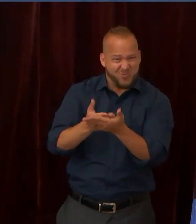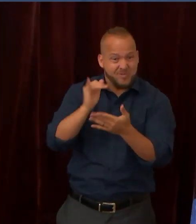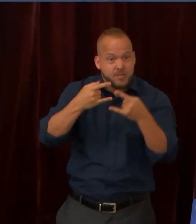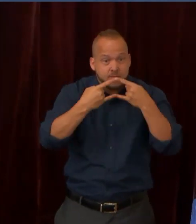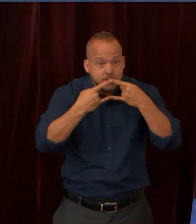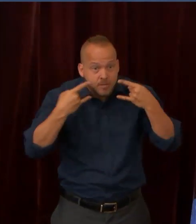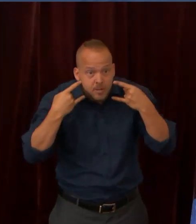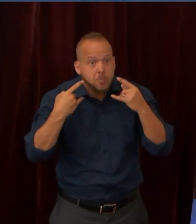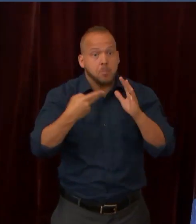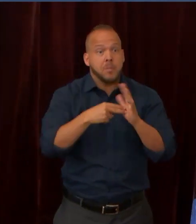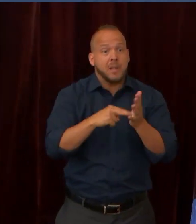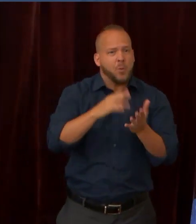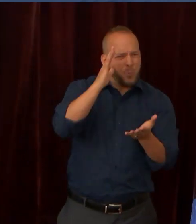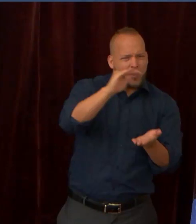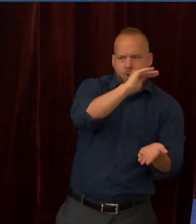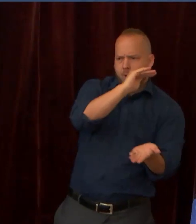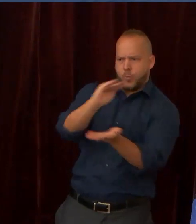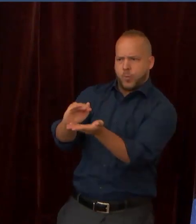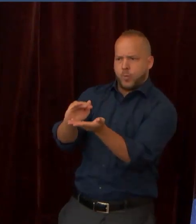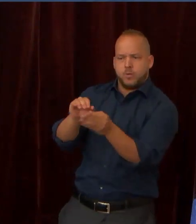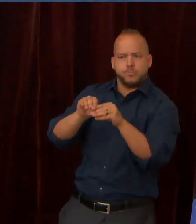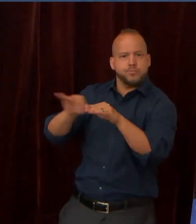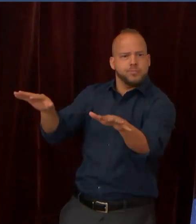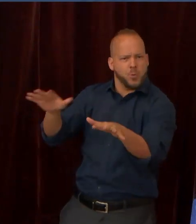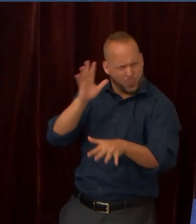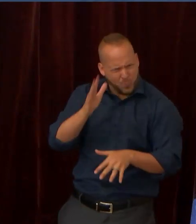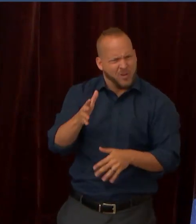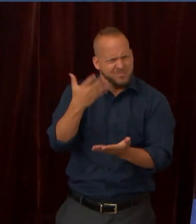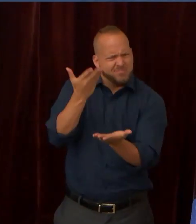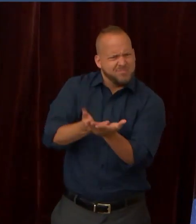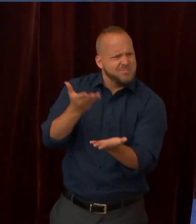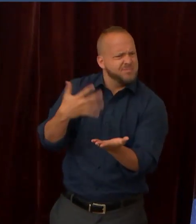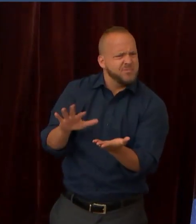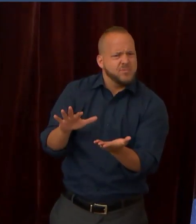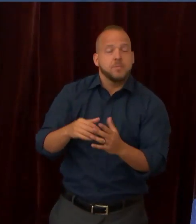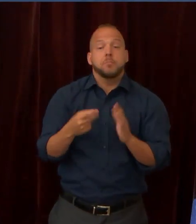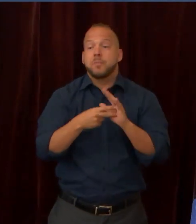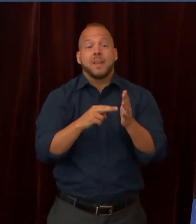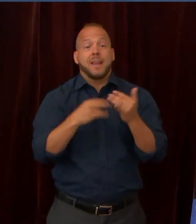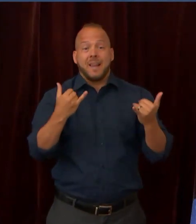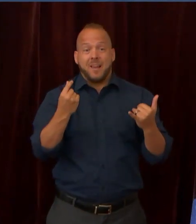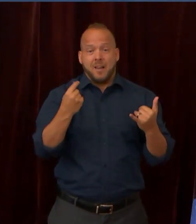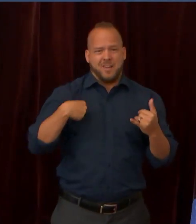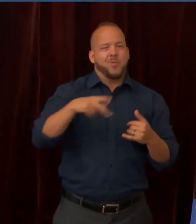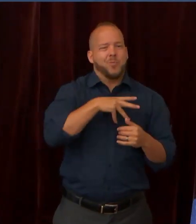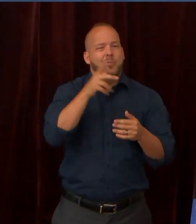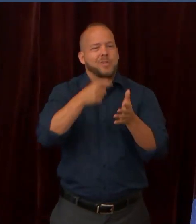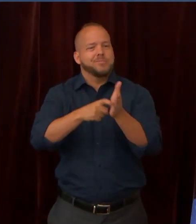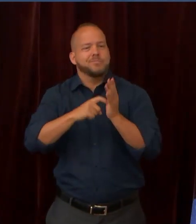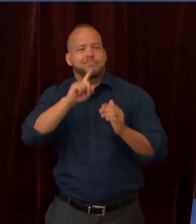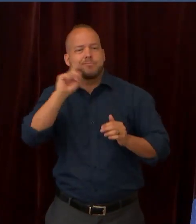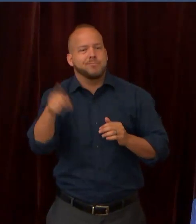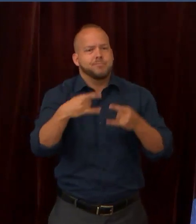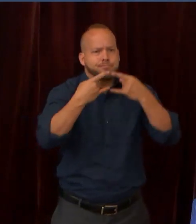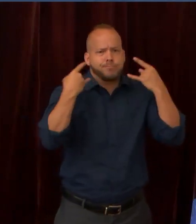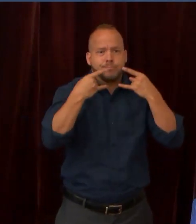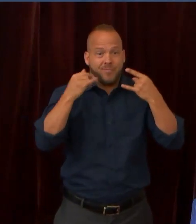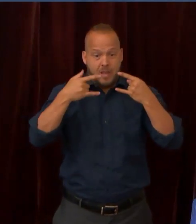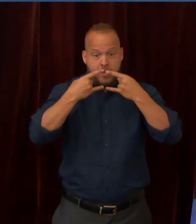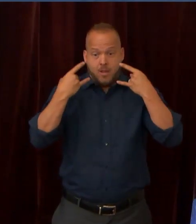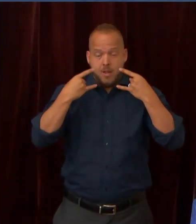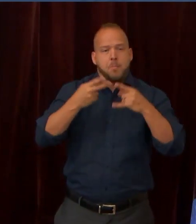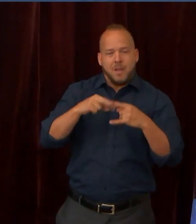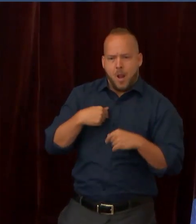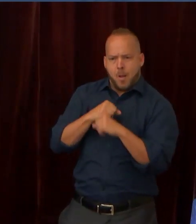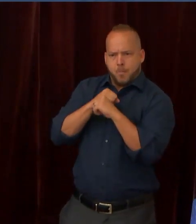sure that when I wear a face covering, I protect you. And as you know, when you wear a face covering, you protect